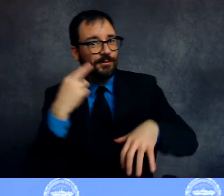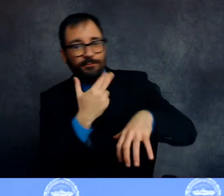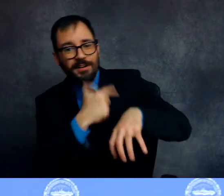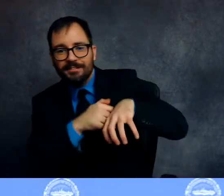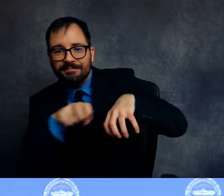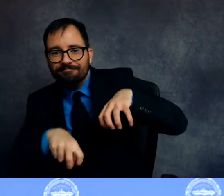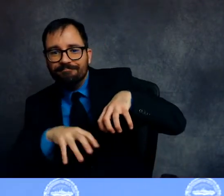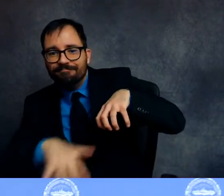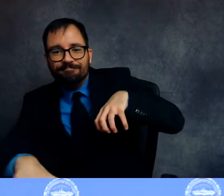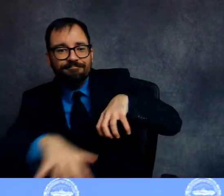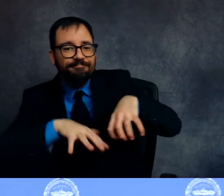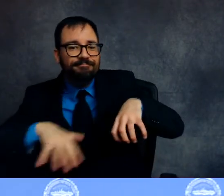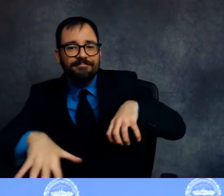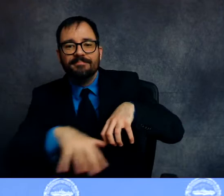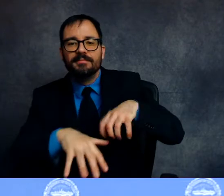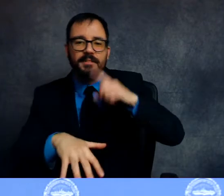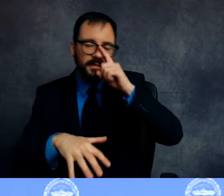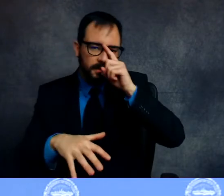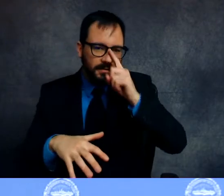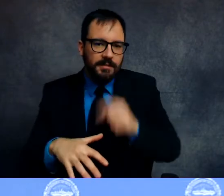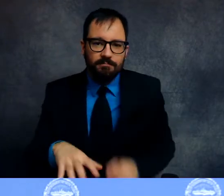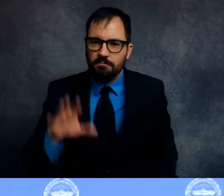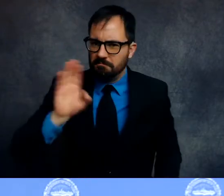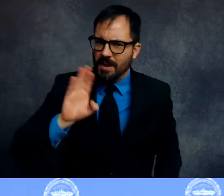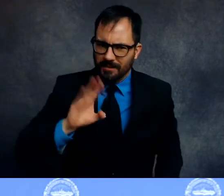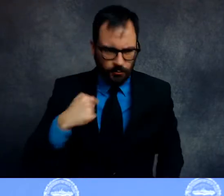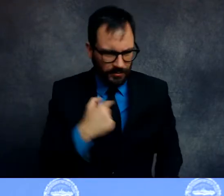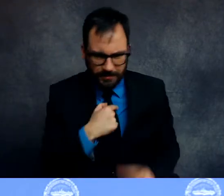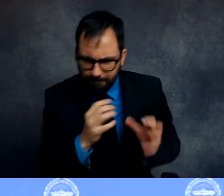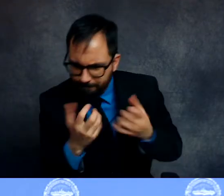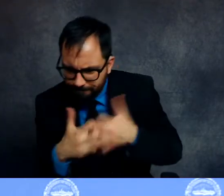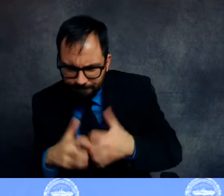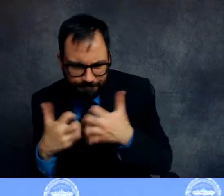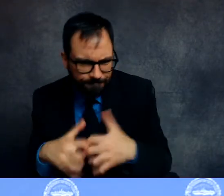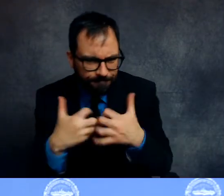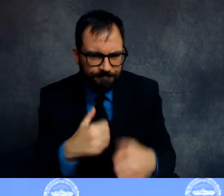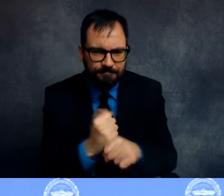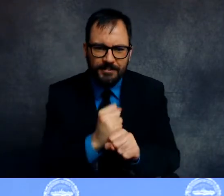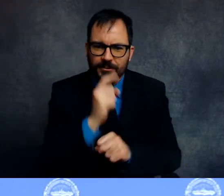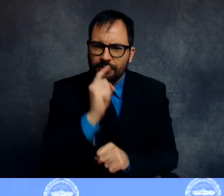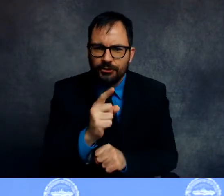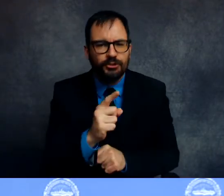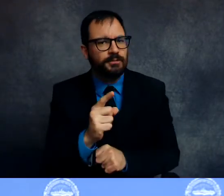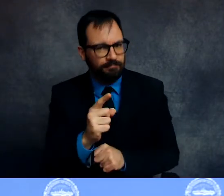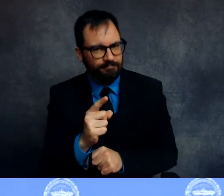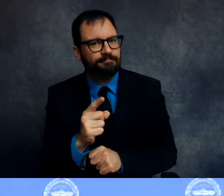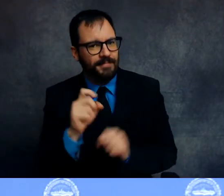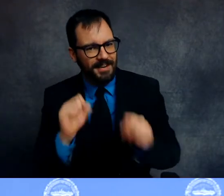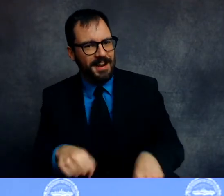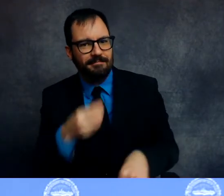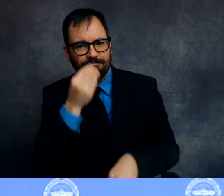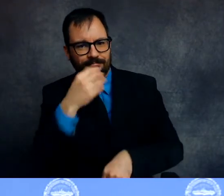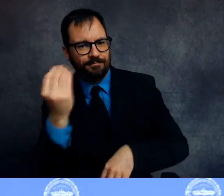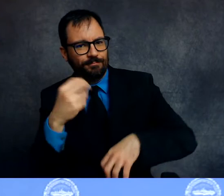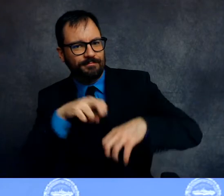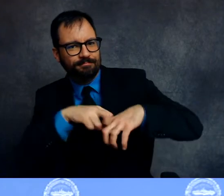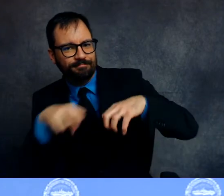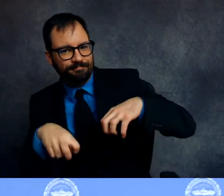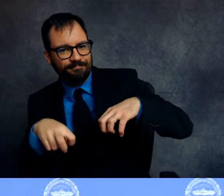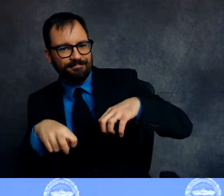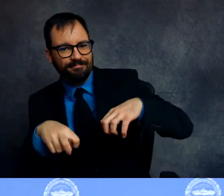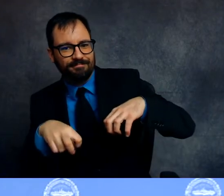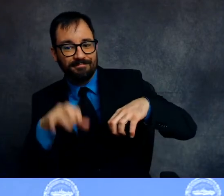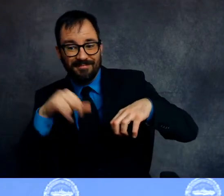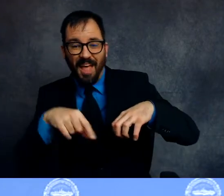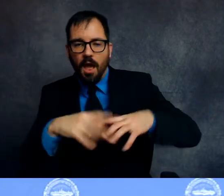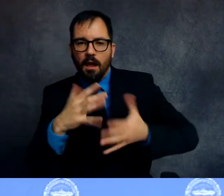brightest spots of this experience last summer and fall here in the city of Boston. We worked together to create safe and accessible conditions on